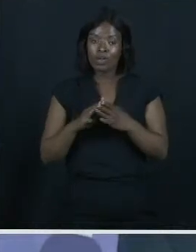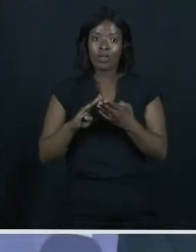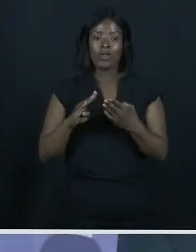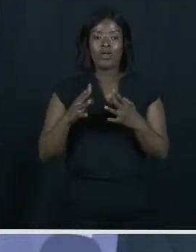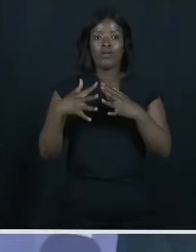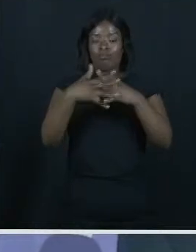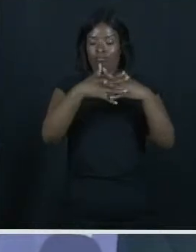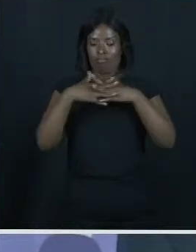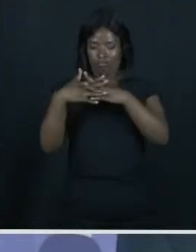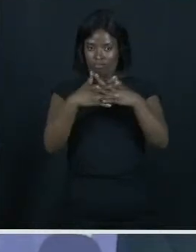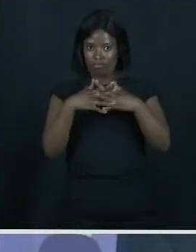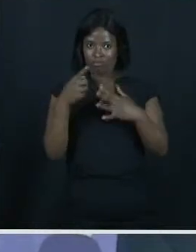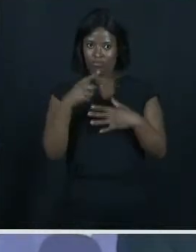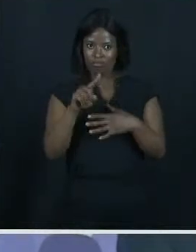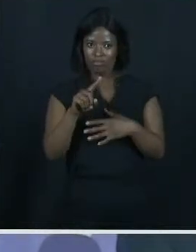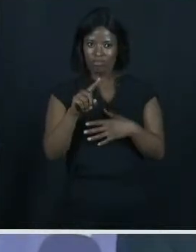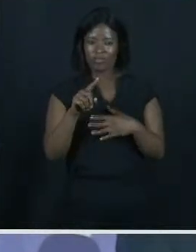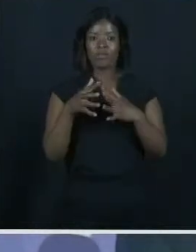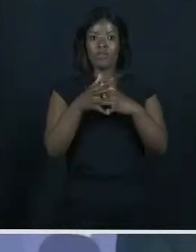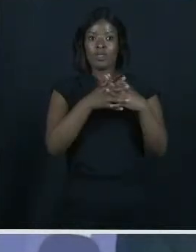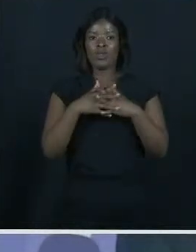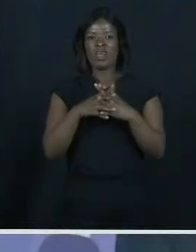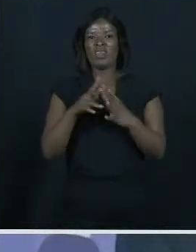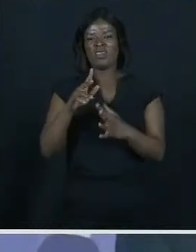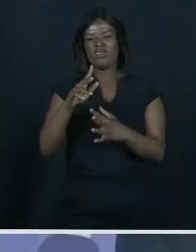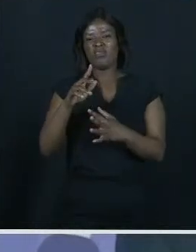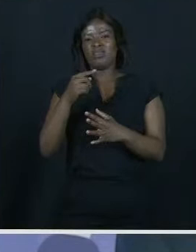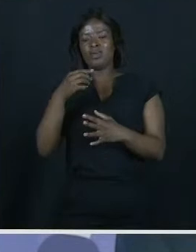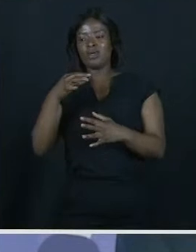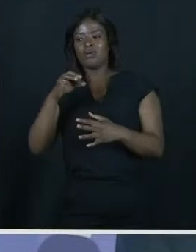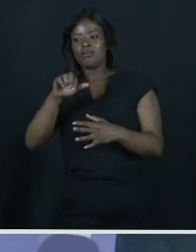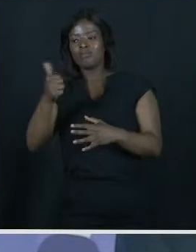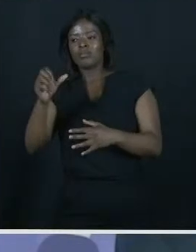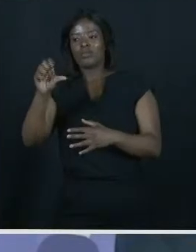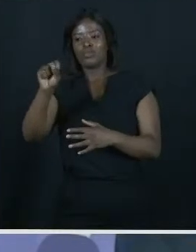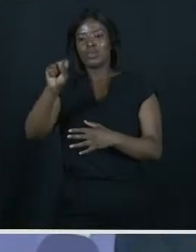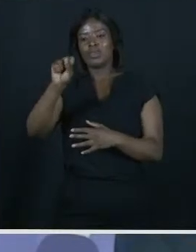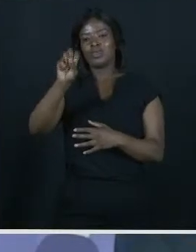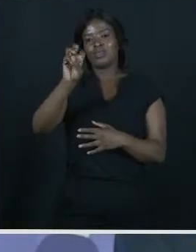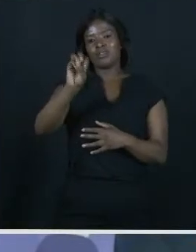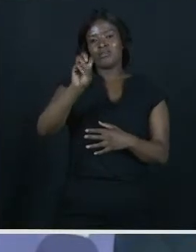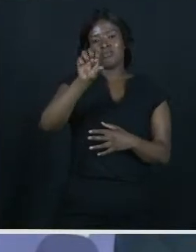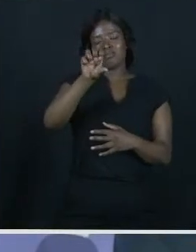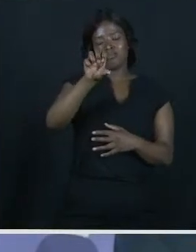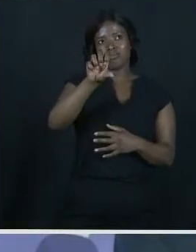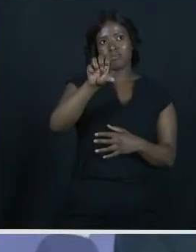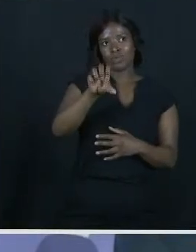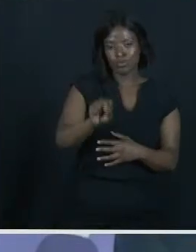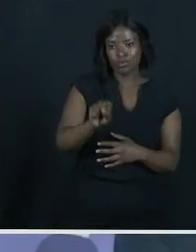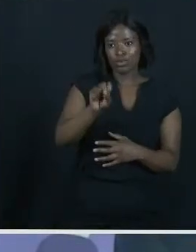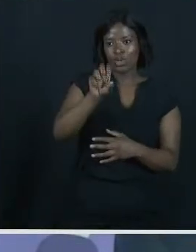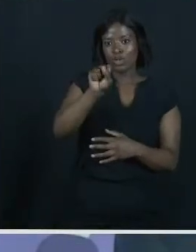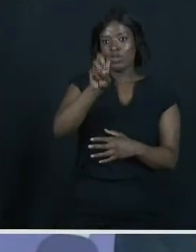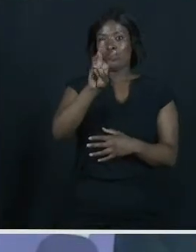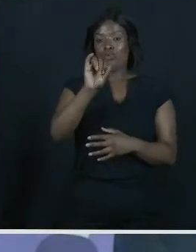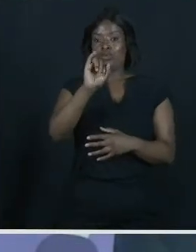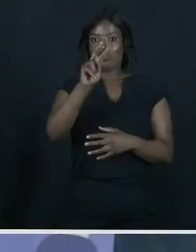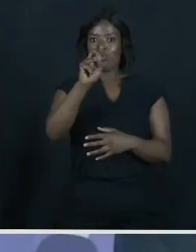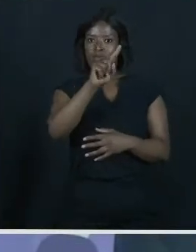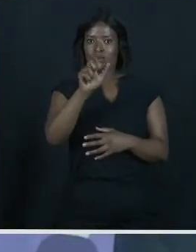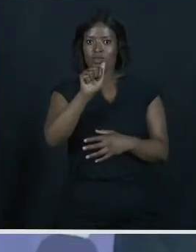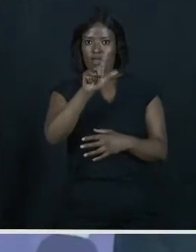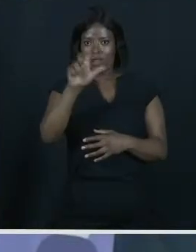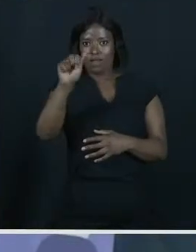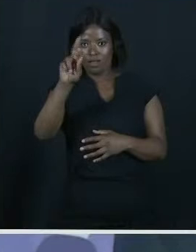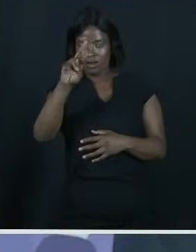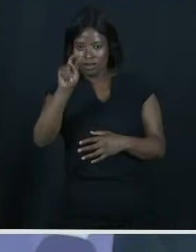government through USAID, the United Kingdom, Switzerland and Canada. And we strongly support the